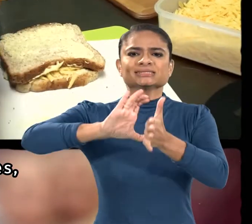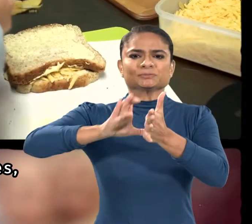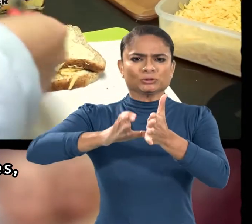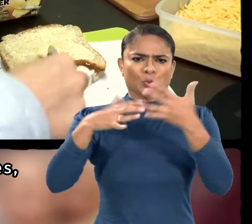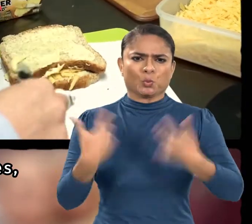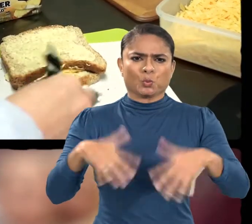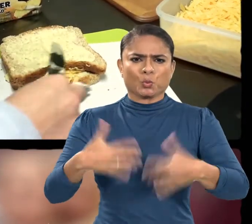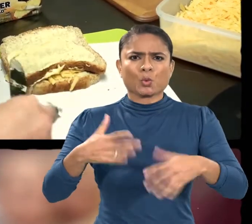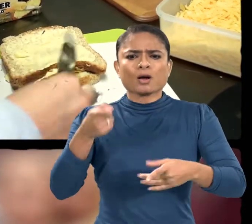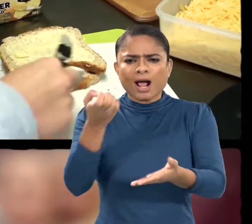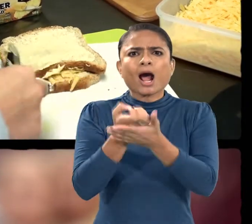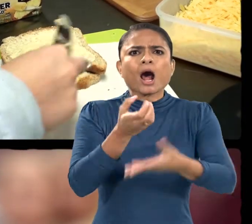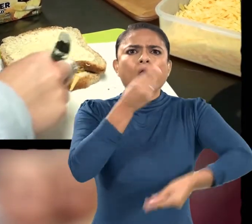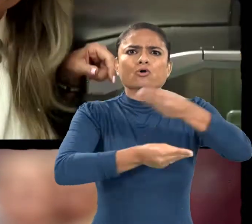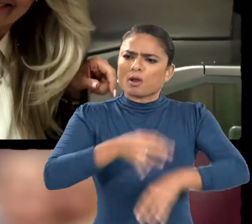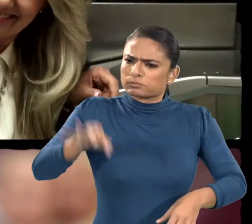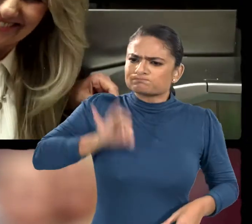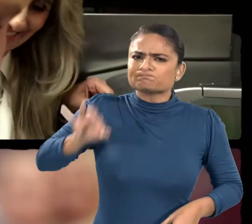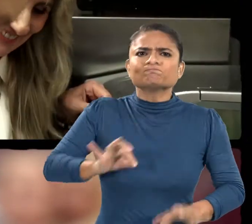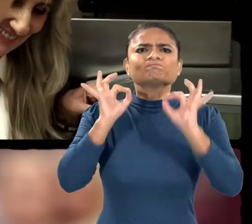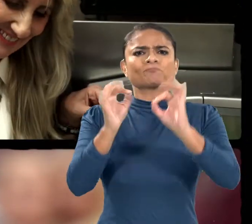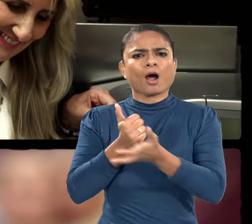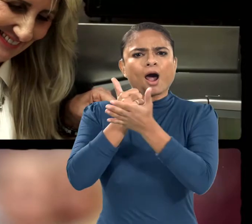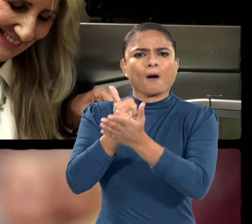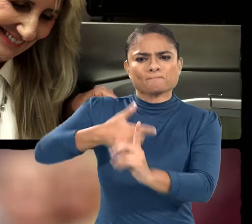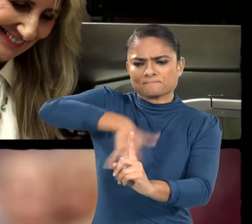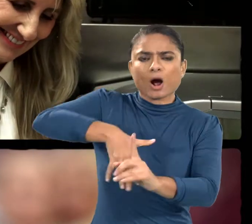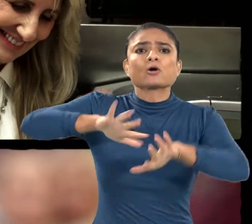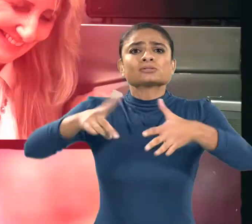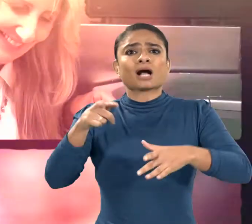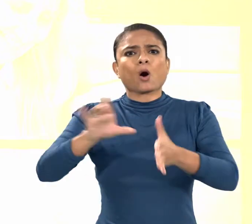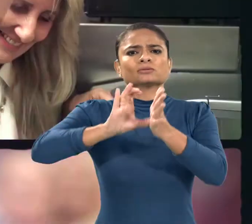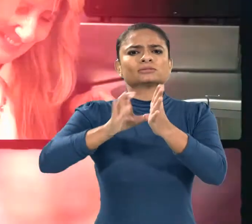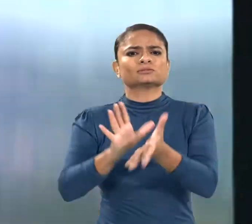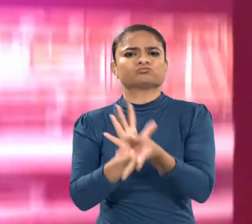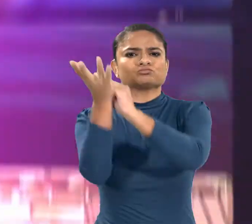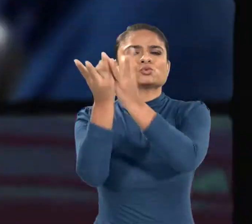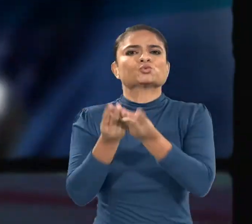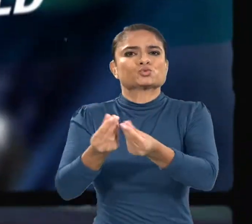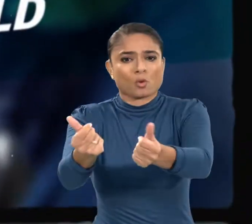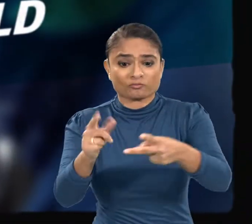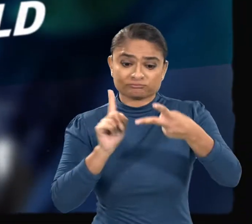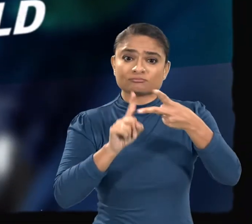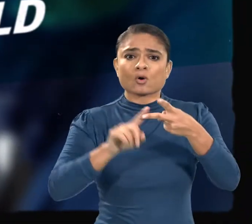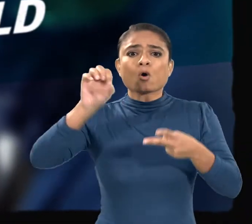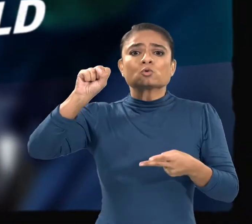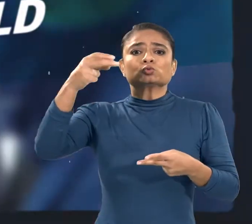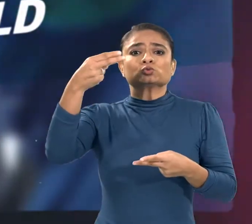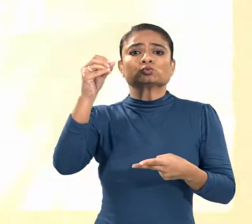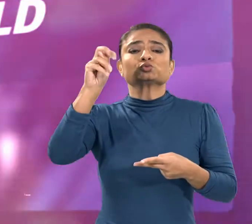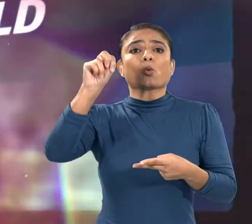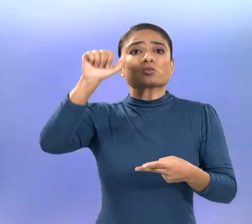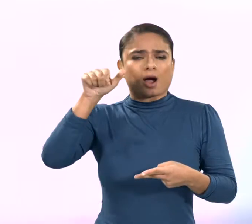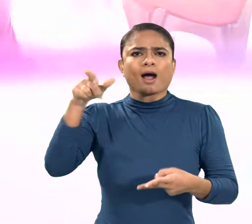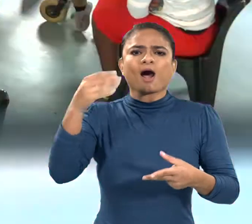disability faces, even when they have stable economic backgrounds, and how they overcome such. We visit SHONA